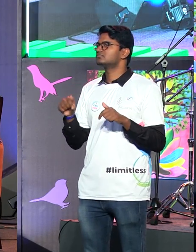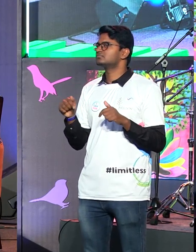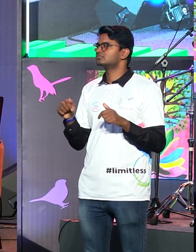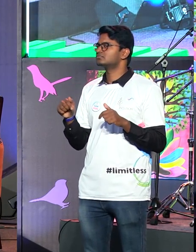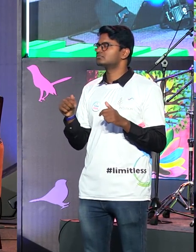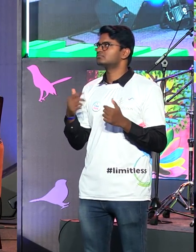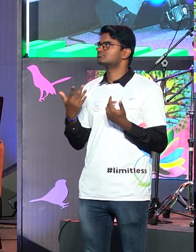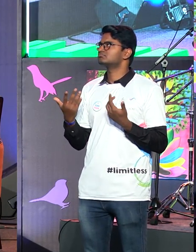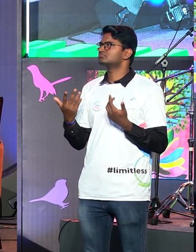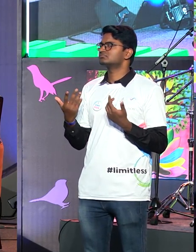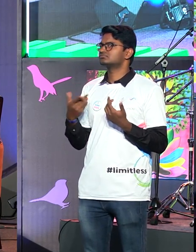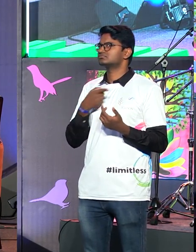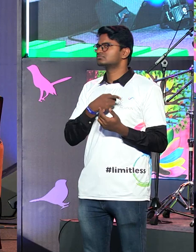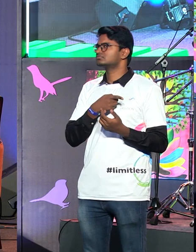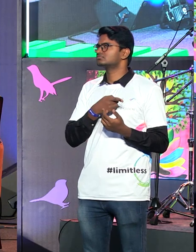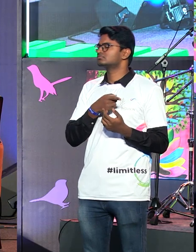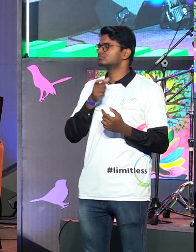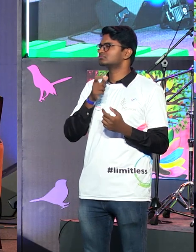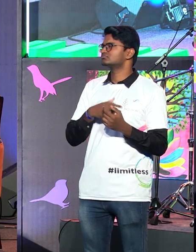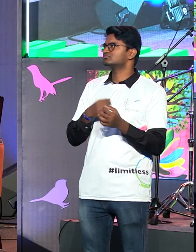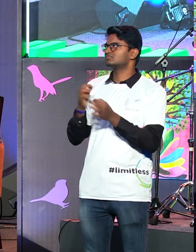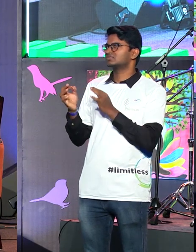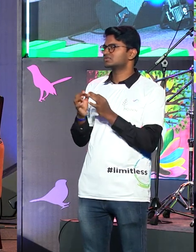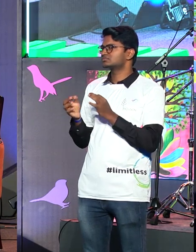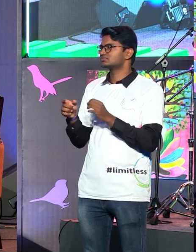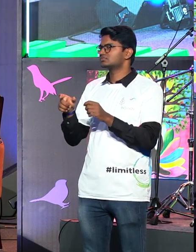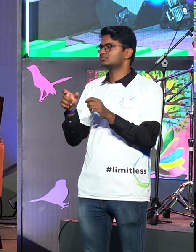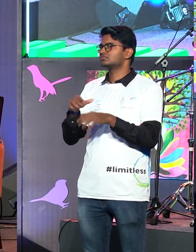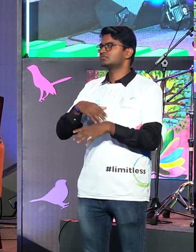what would his message have been for inclusion?